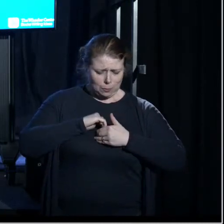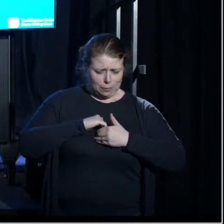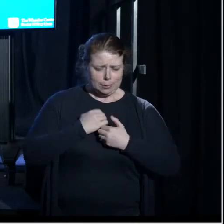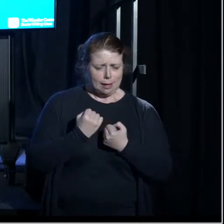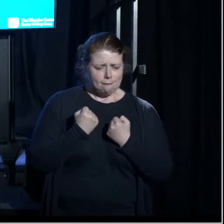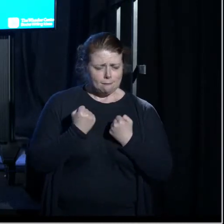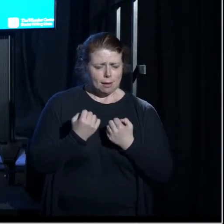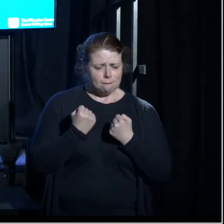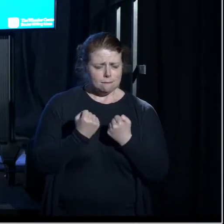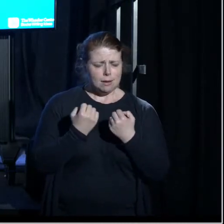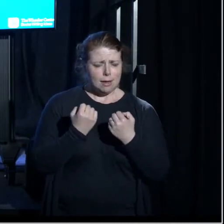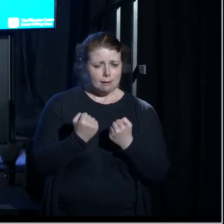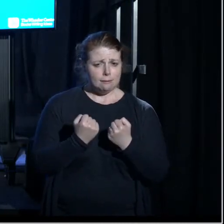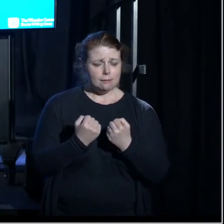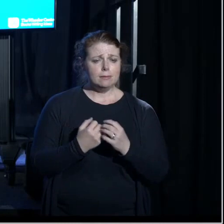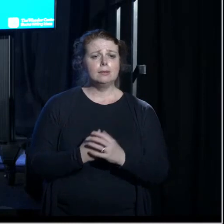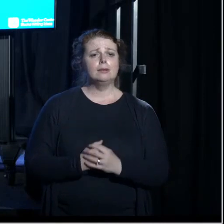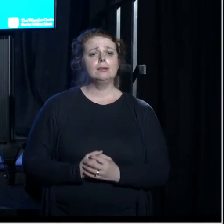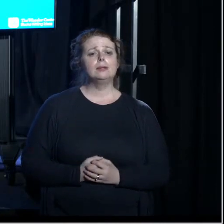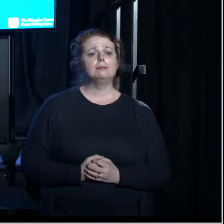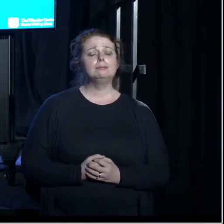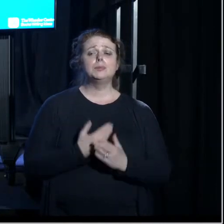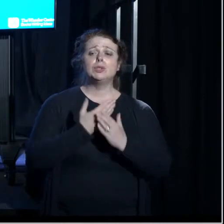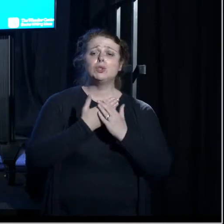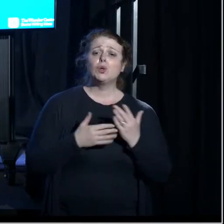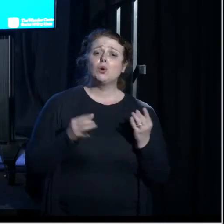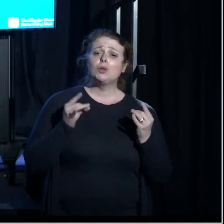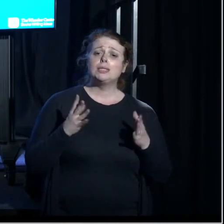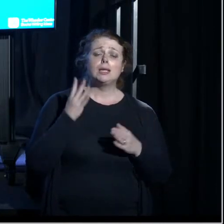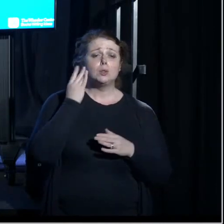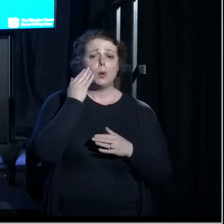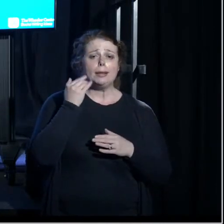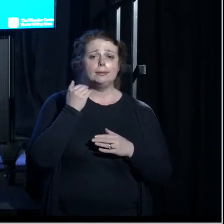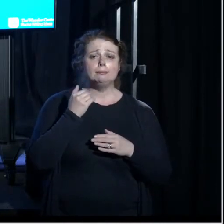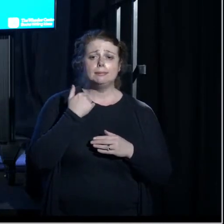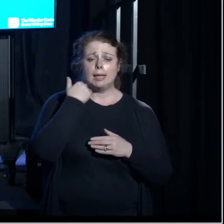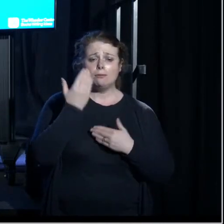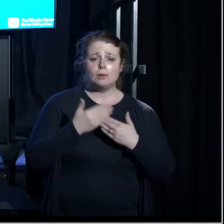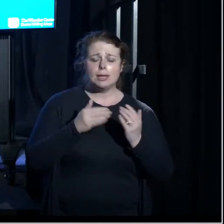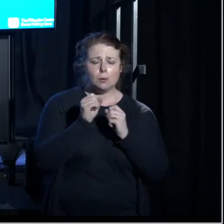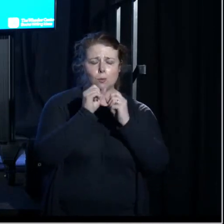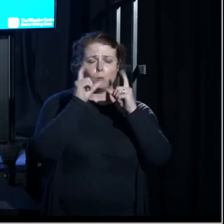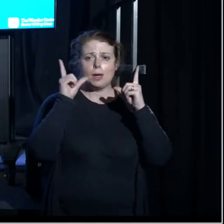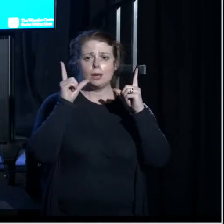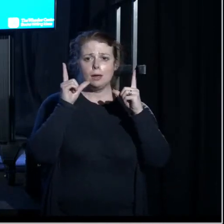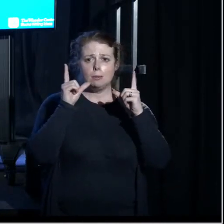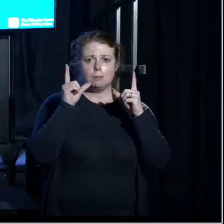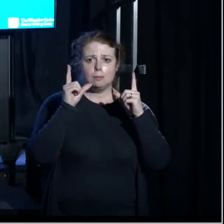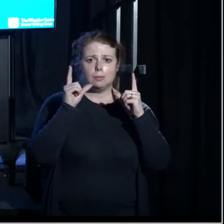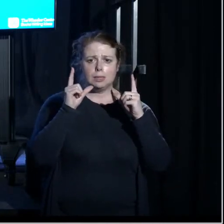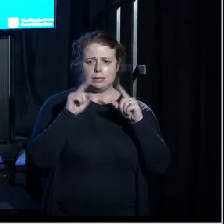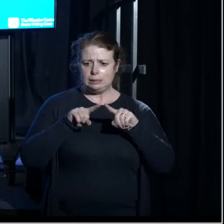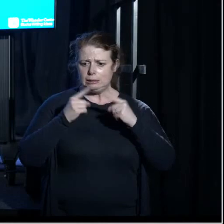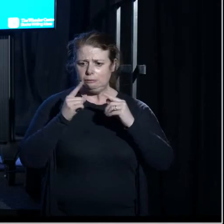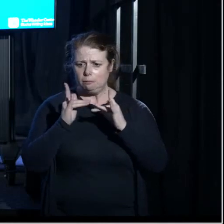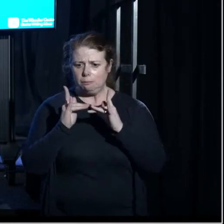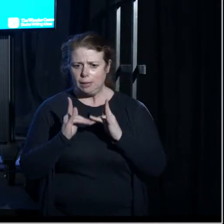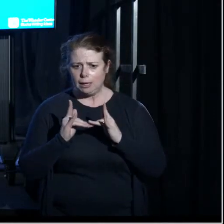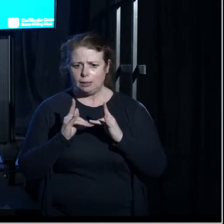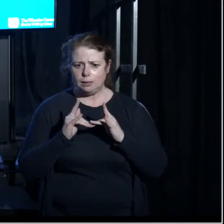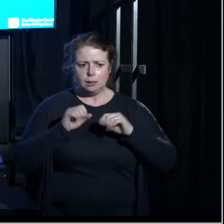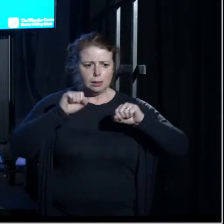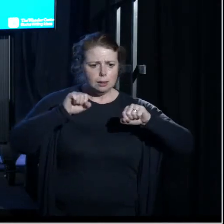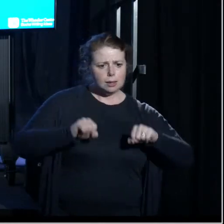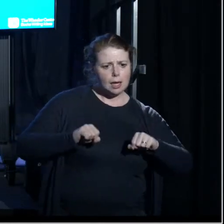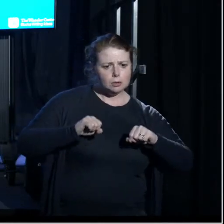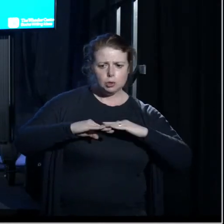time. My story begins each day when I wake, so many times, in so many beds, on couches,